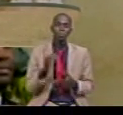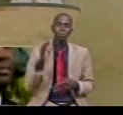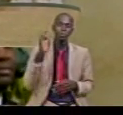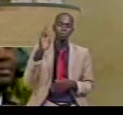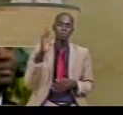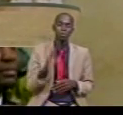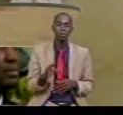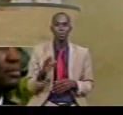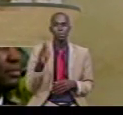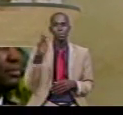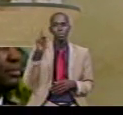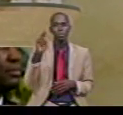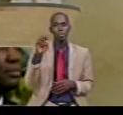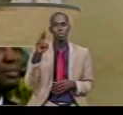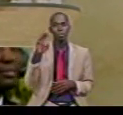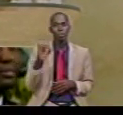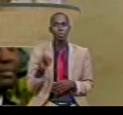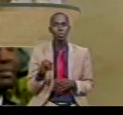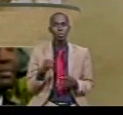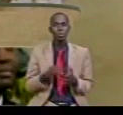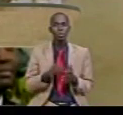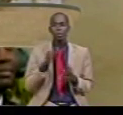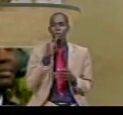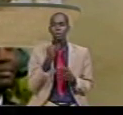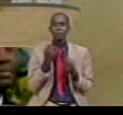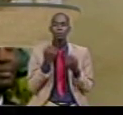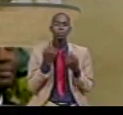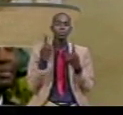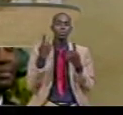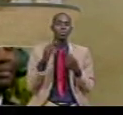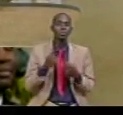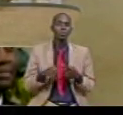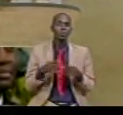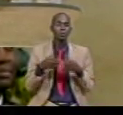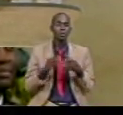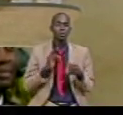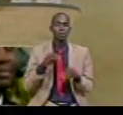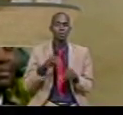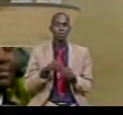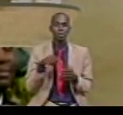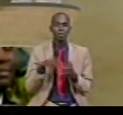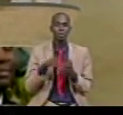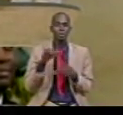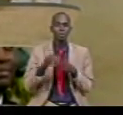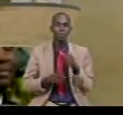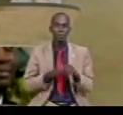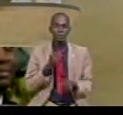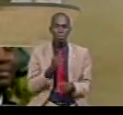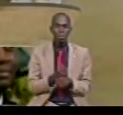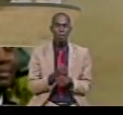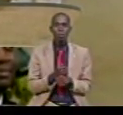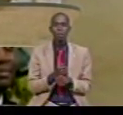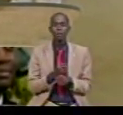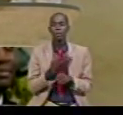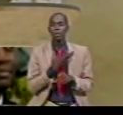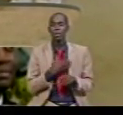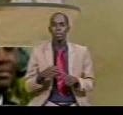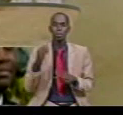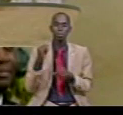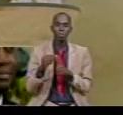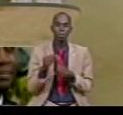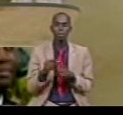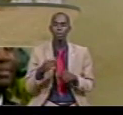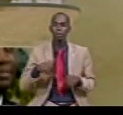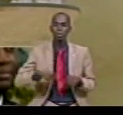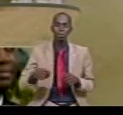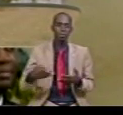Dr. W.F. KUMUYI. It is amazing to see that in those 50 years, the message is still as fresh and strong